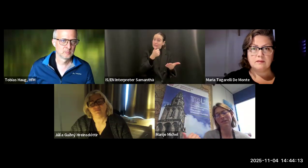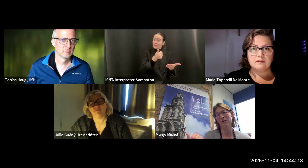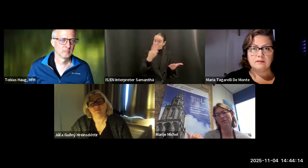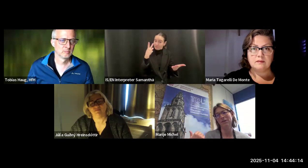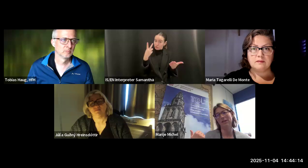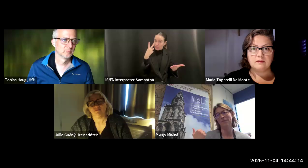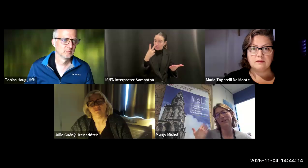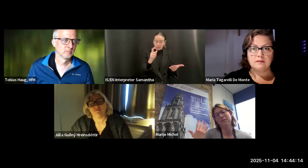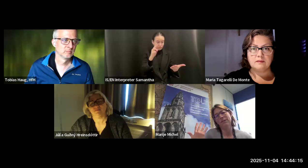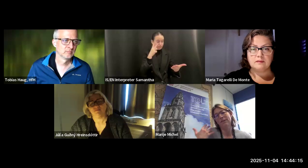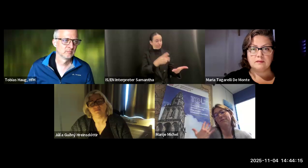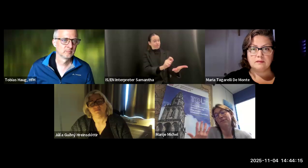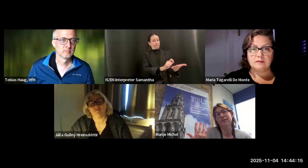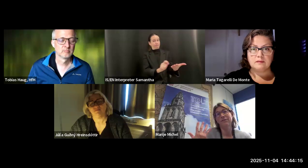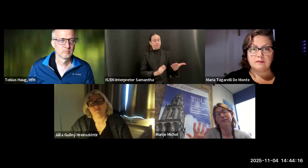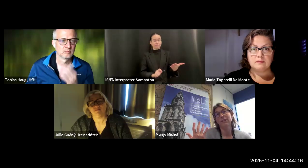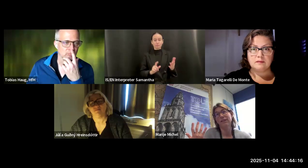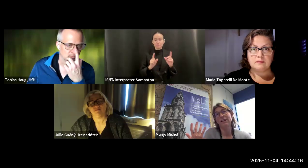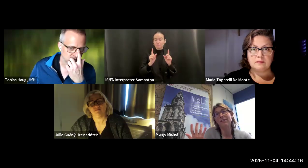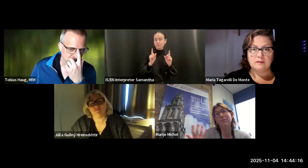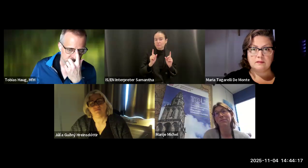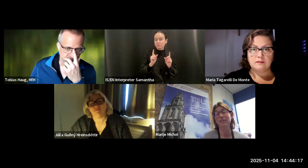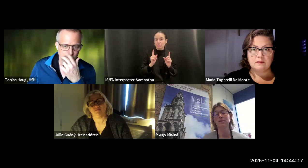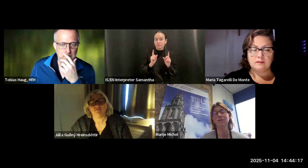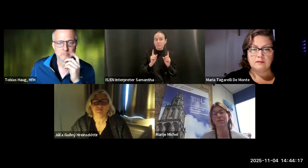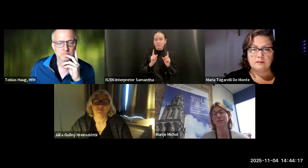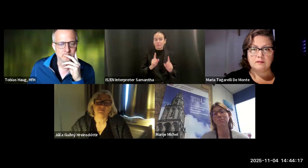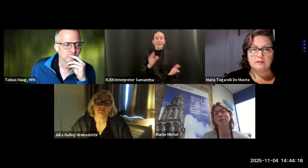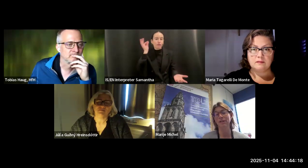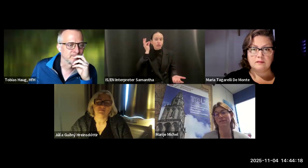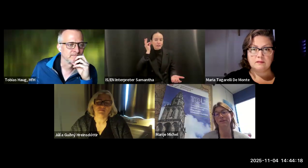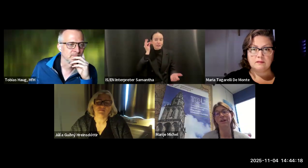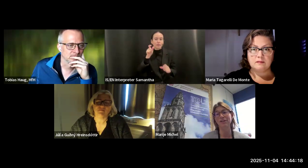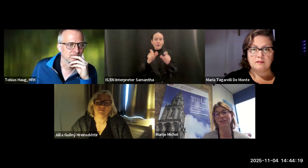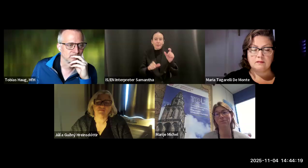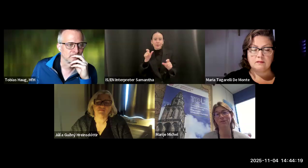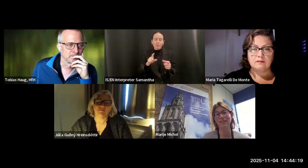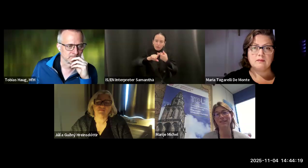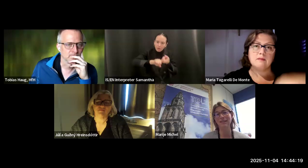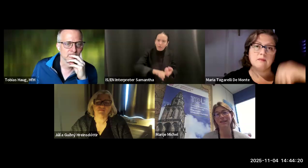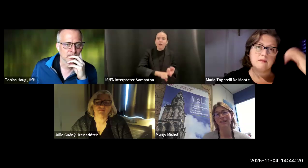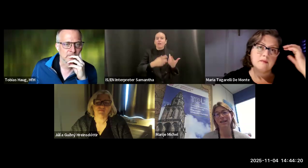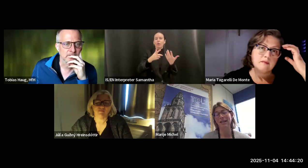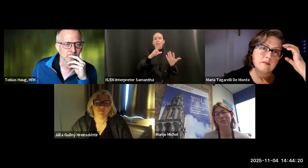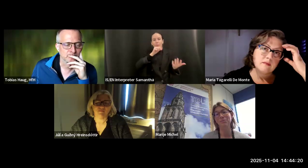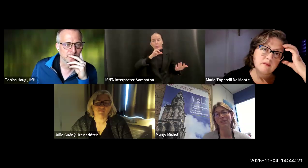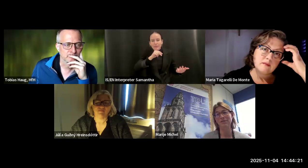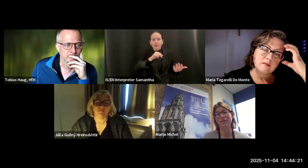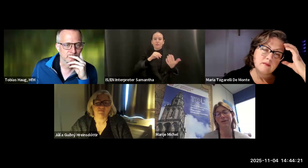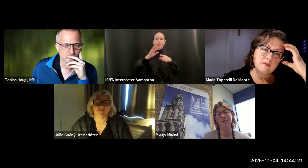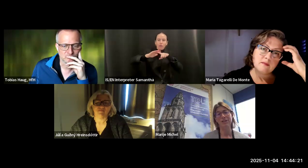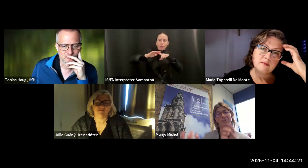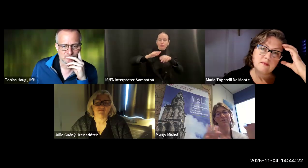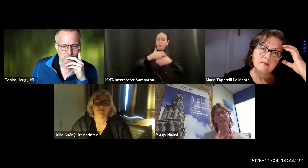it's also for hearing people, it's also a spoken, a phonological process, and that could